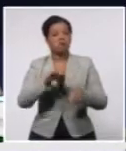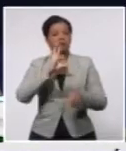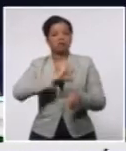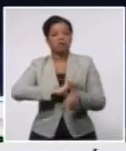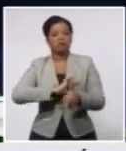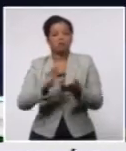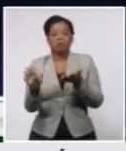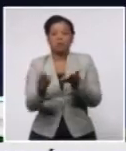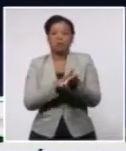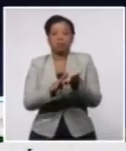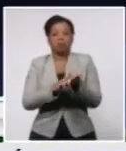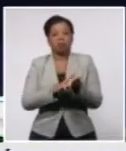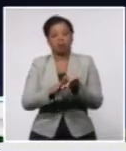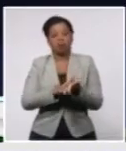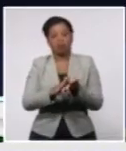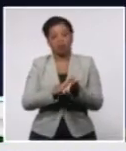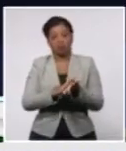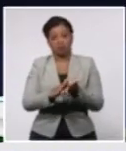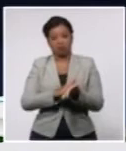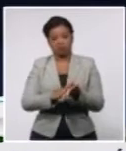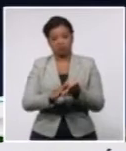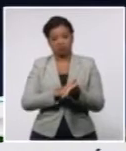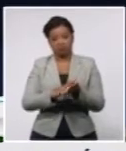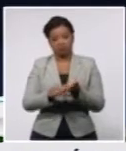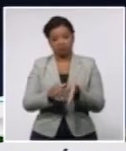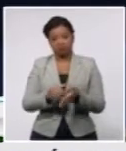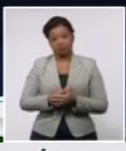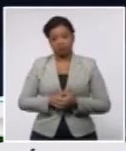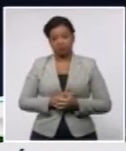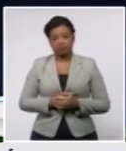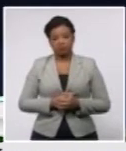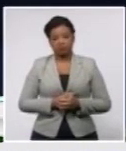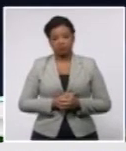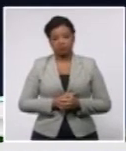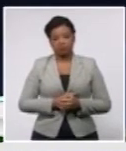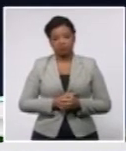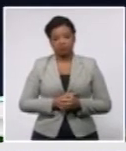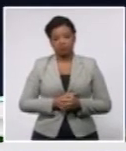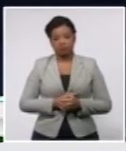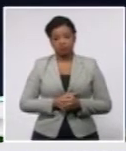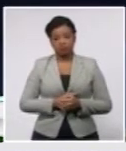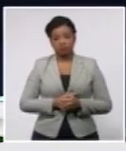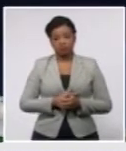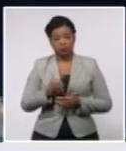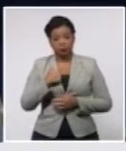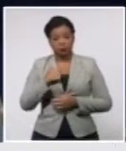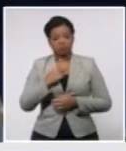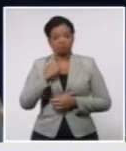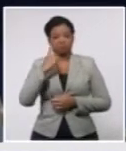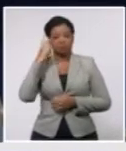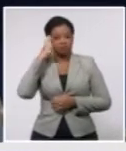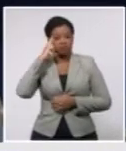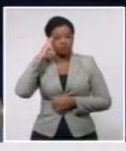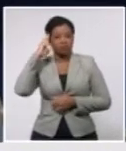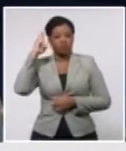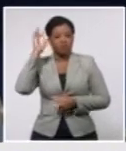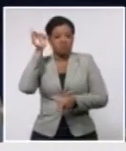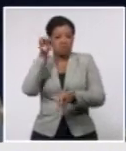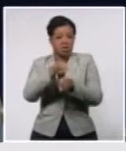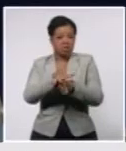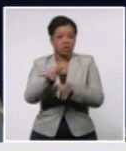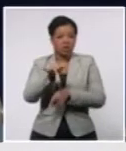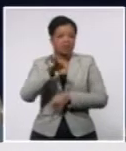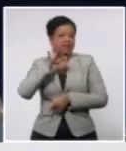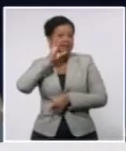54.5% of all diagnosed people who at the moment of testing positive did not show any symptom of the disease.